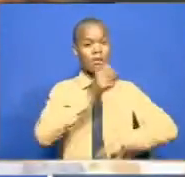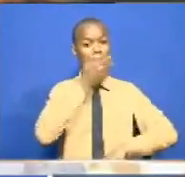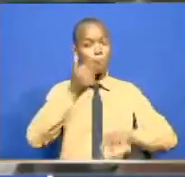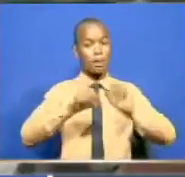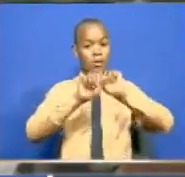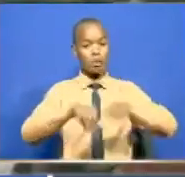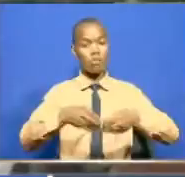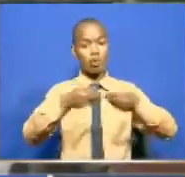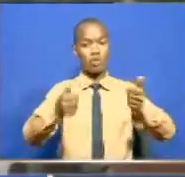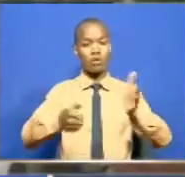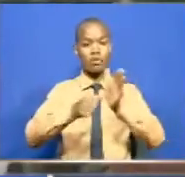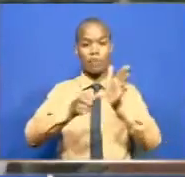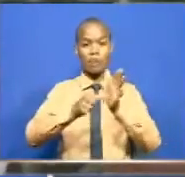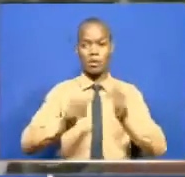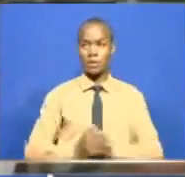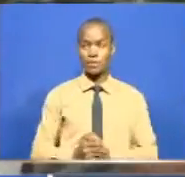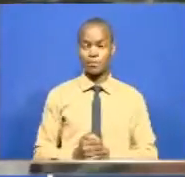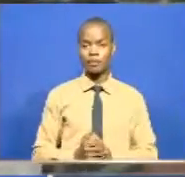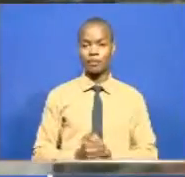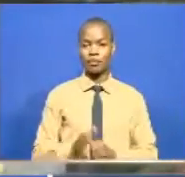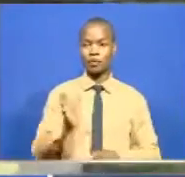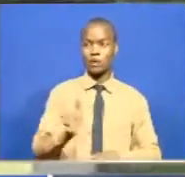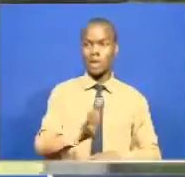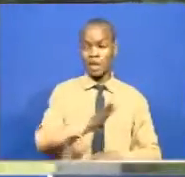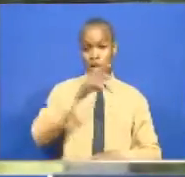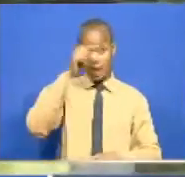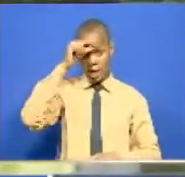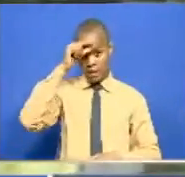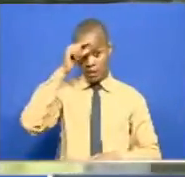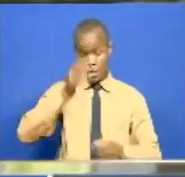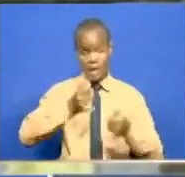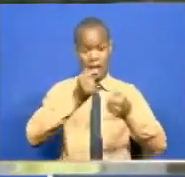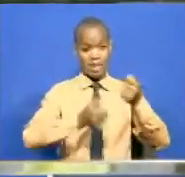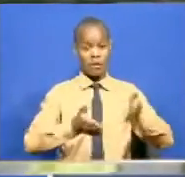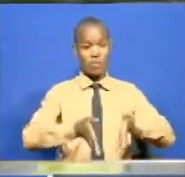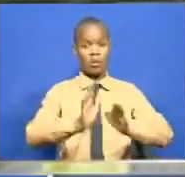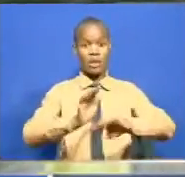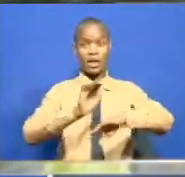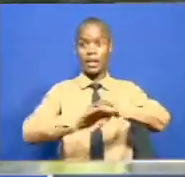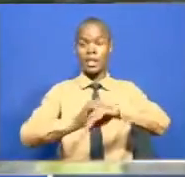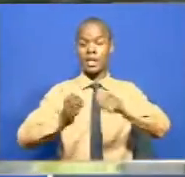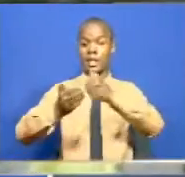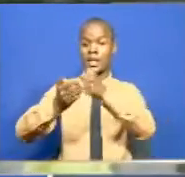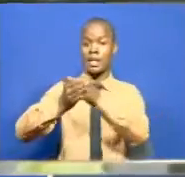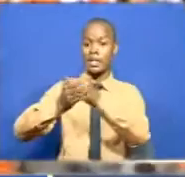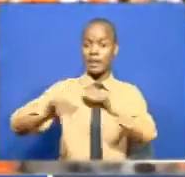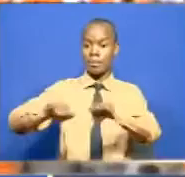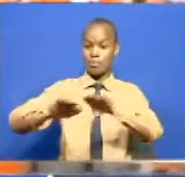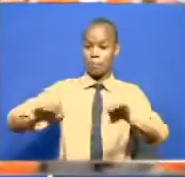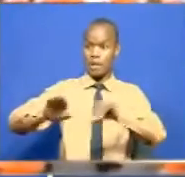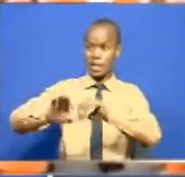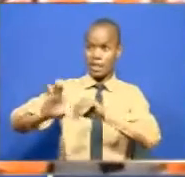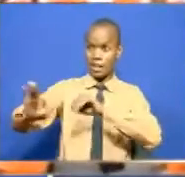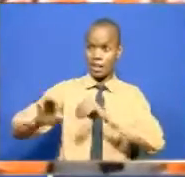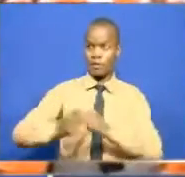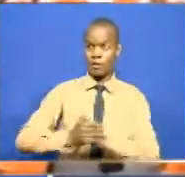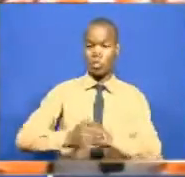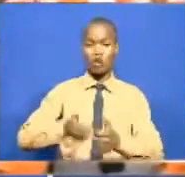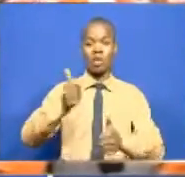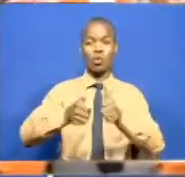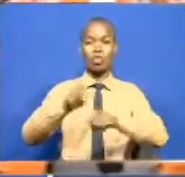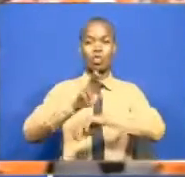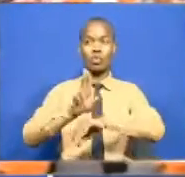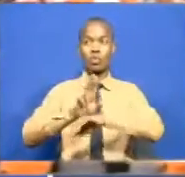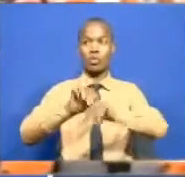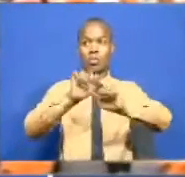issue. Elsewhere, the government is in the final stages of acquiring a 9-acre piece of land in Kasarani that will be used to build a new